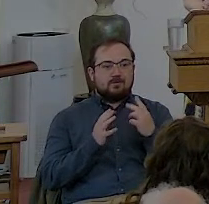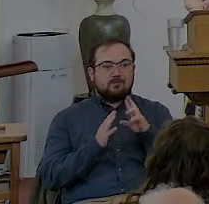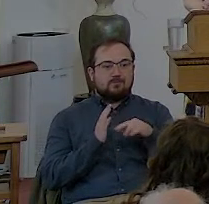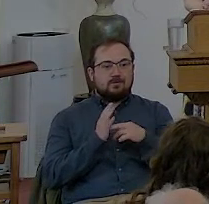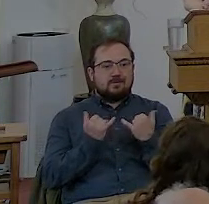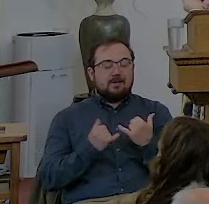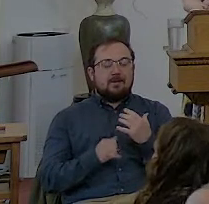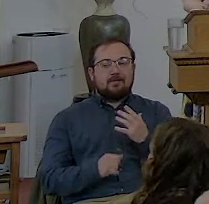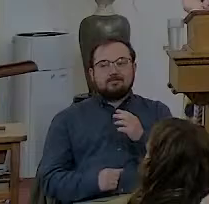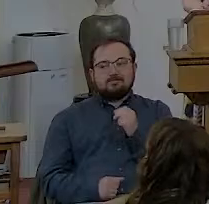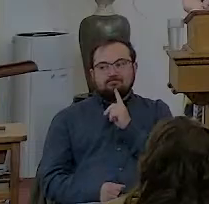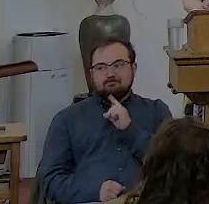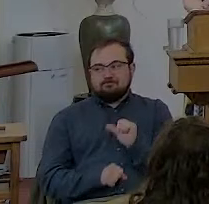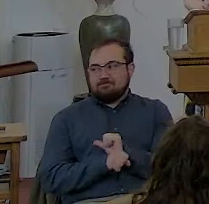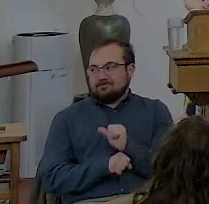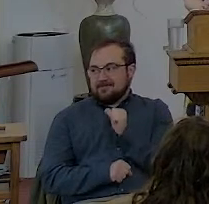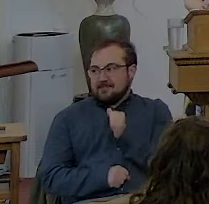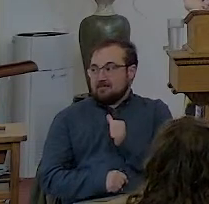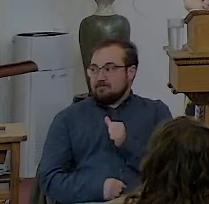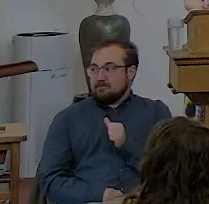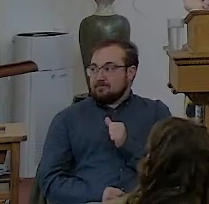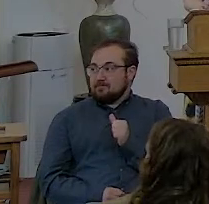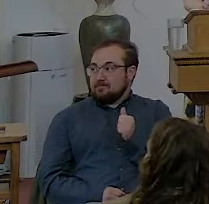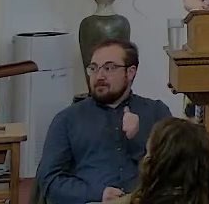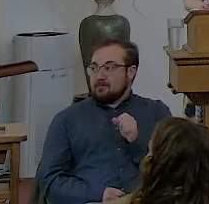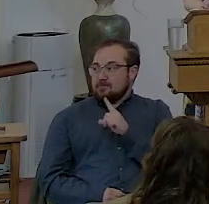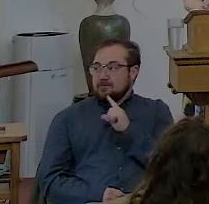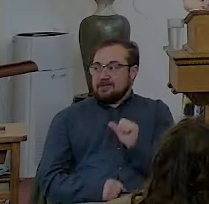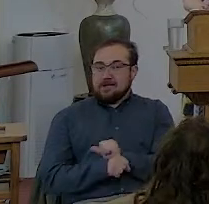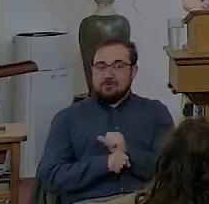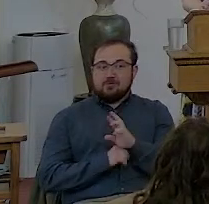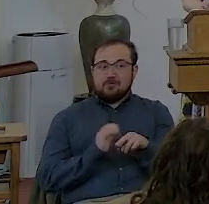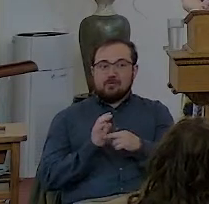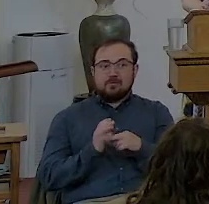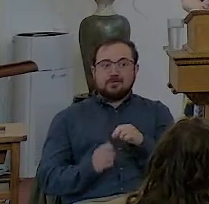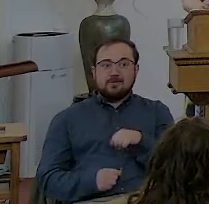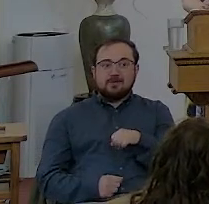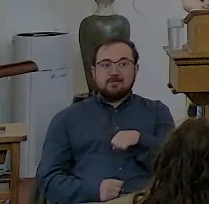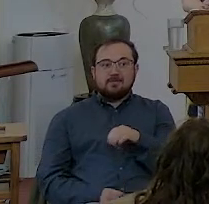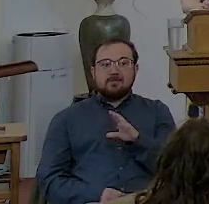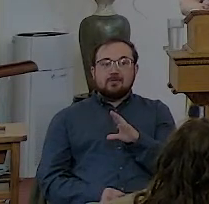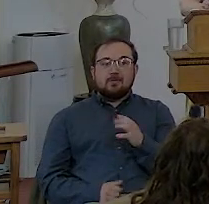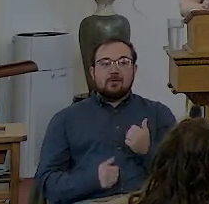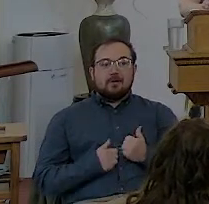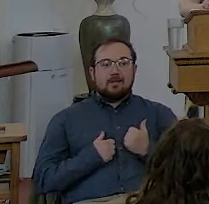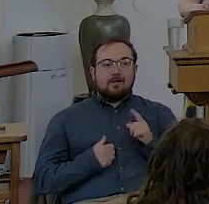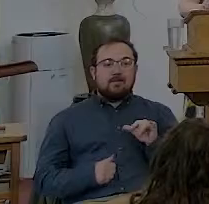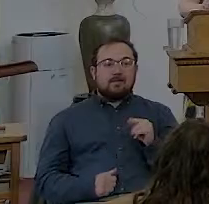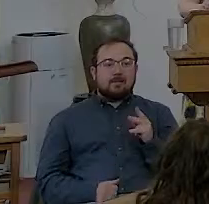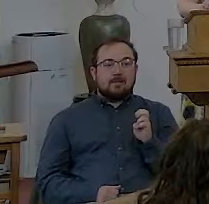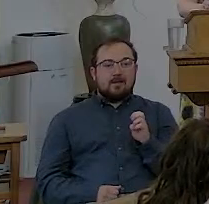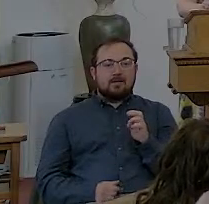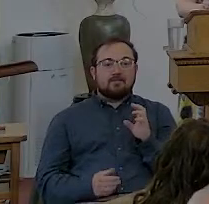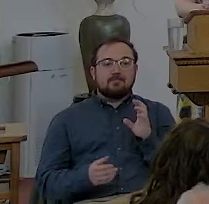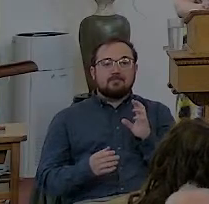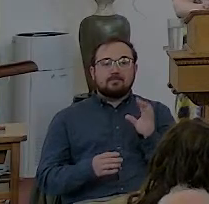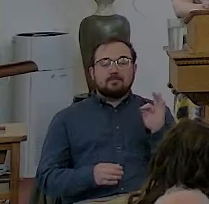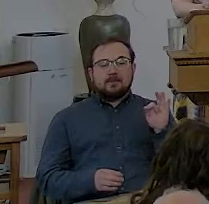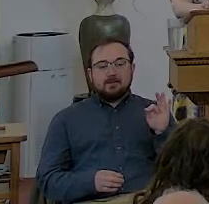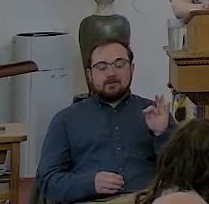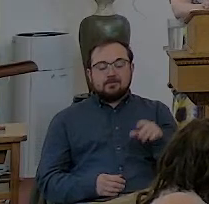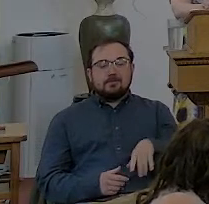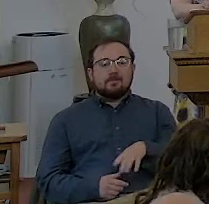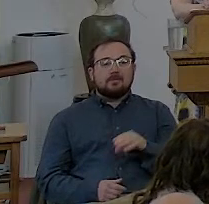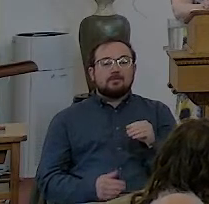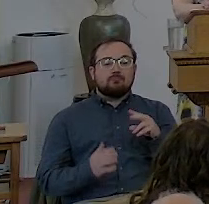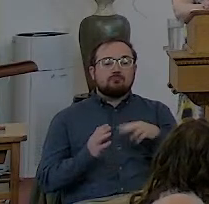doing no, she is doing multiple roles. I am correct. She is our Lifelines lay minister. She is also